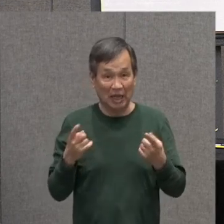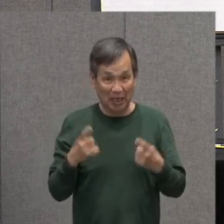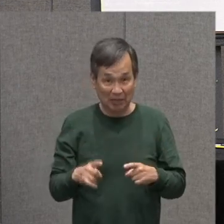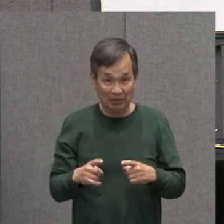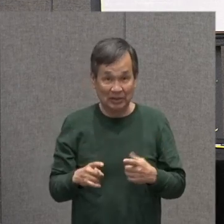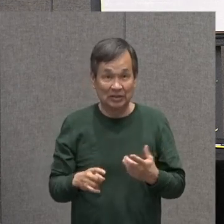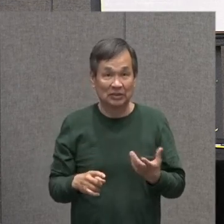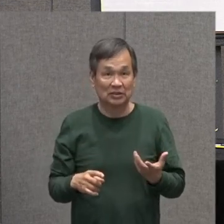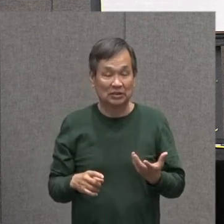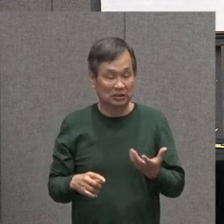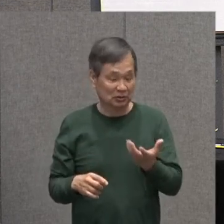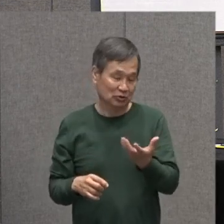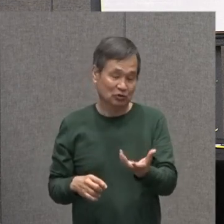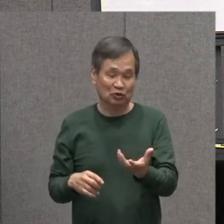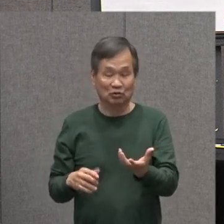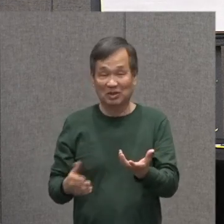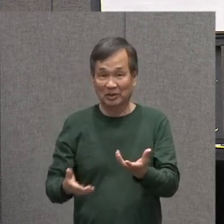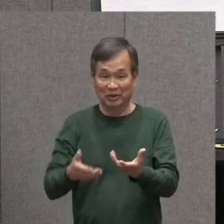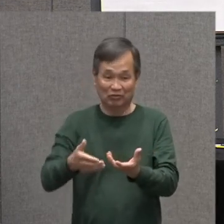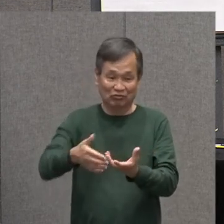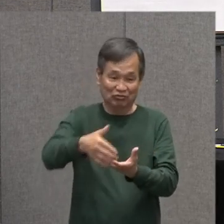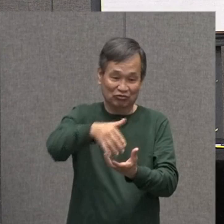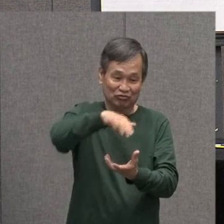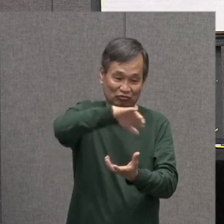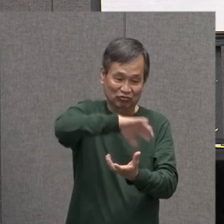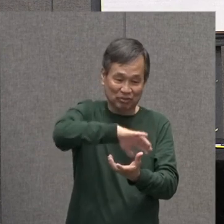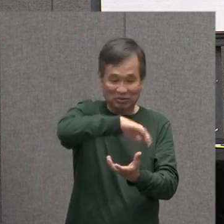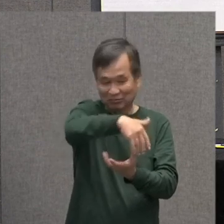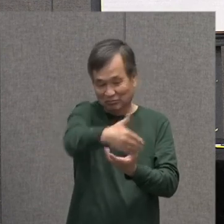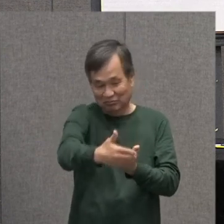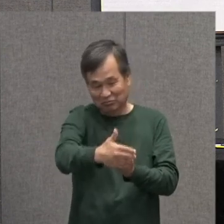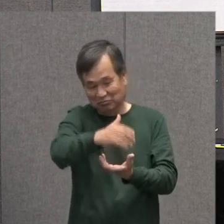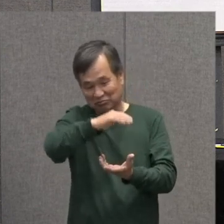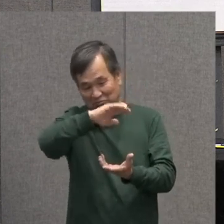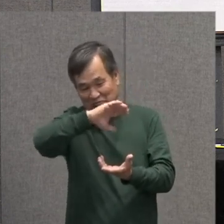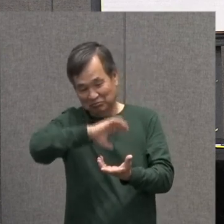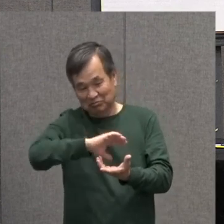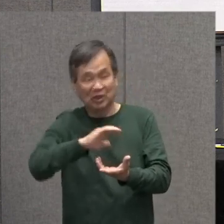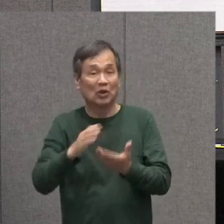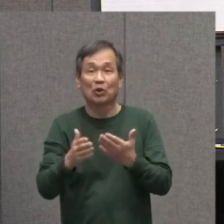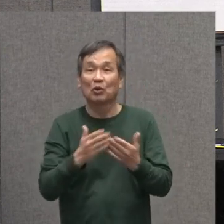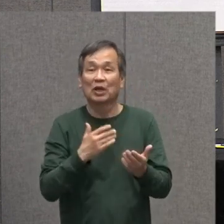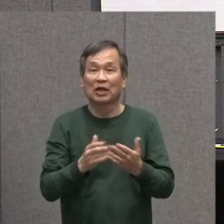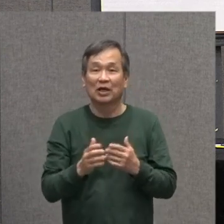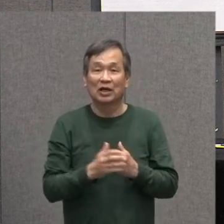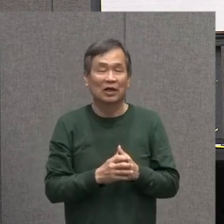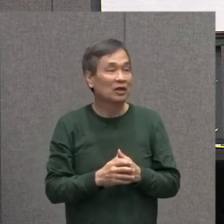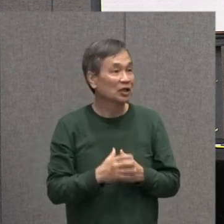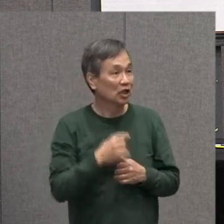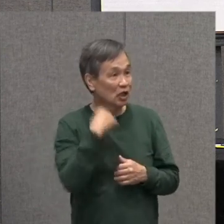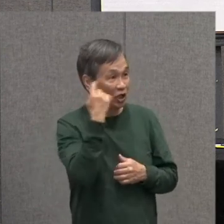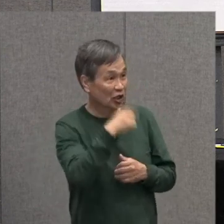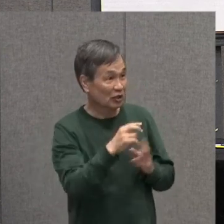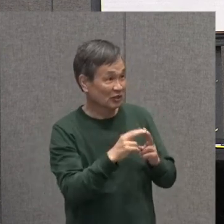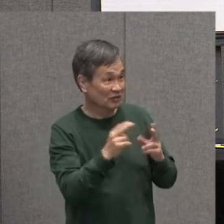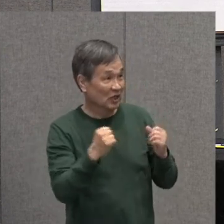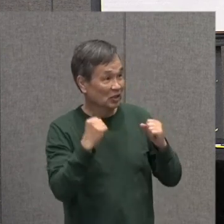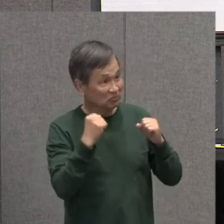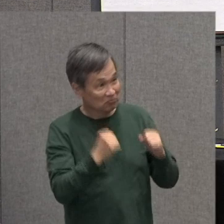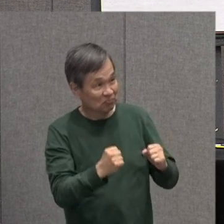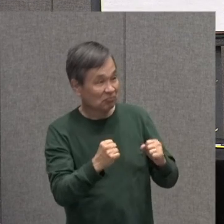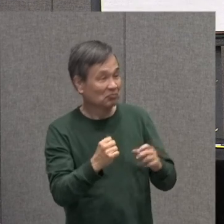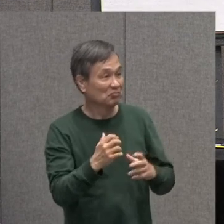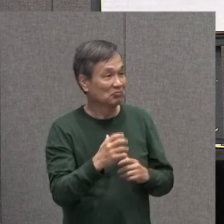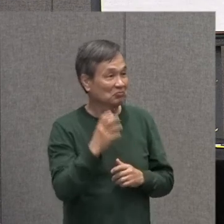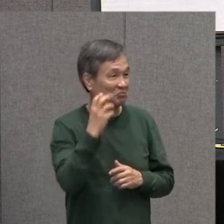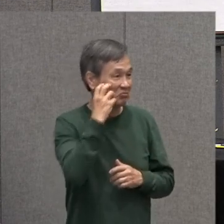to cover his entire hat with it. I bet that would make the hat look more solid. Yep.